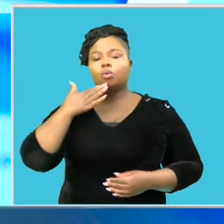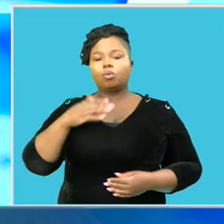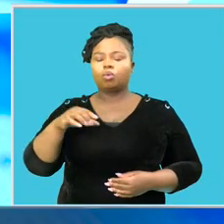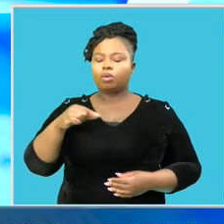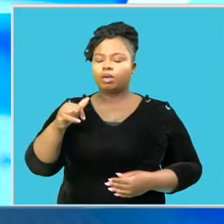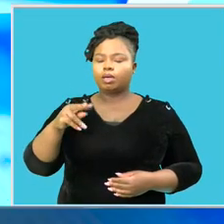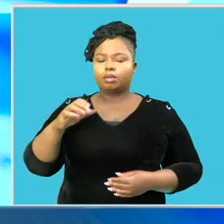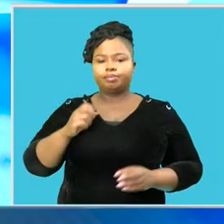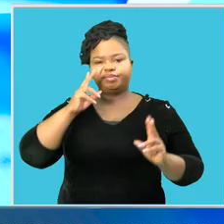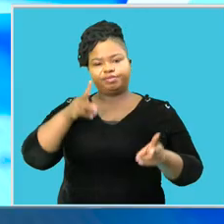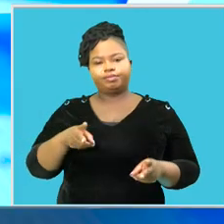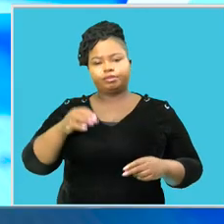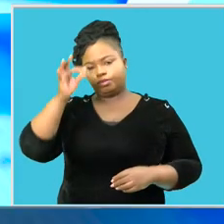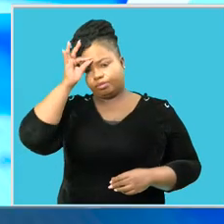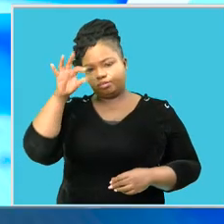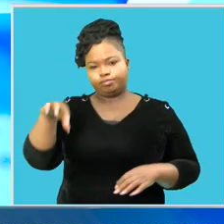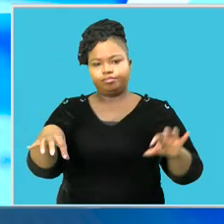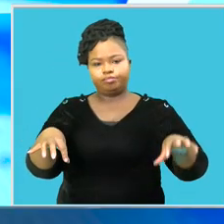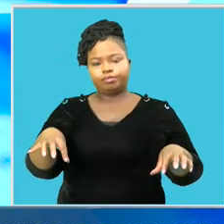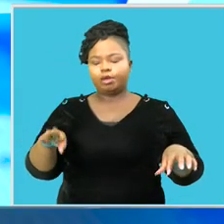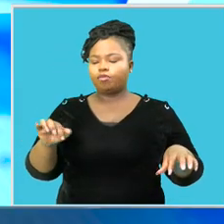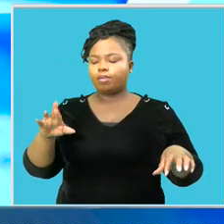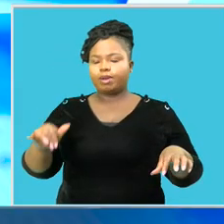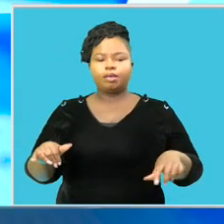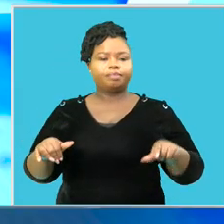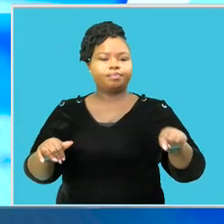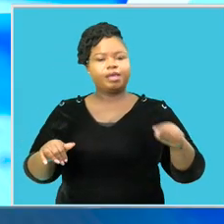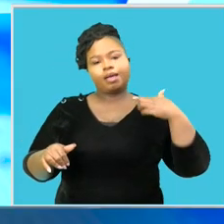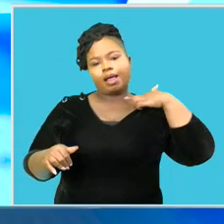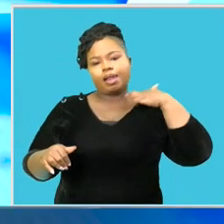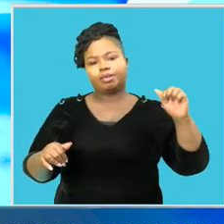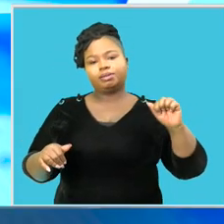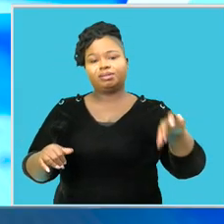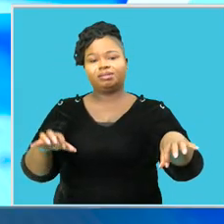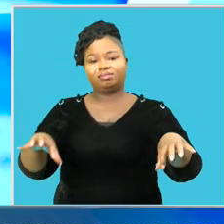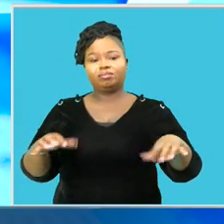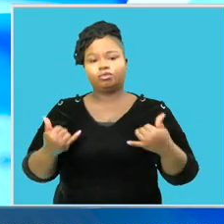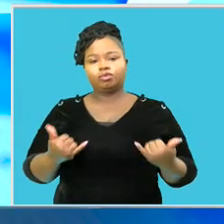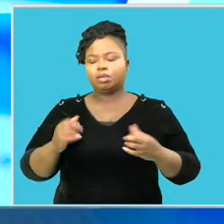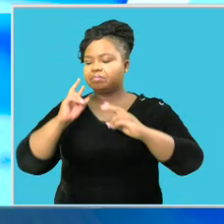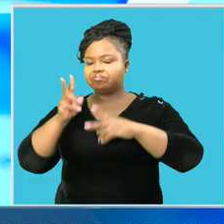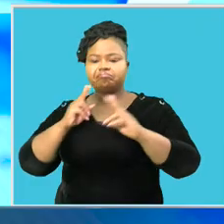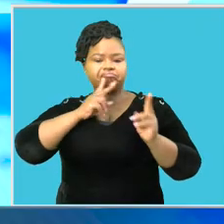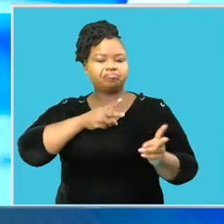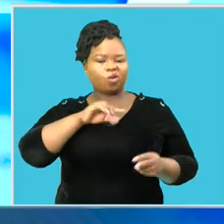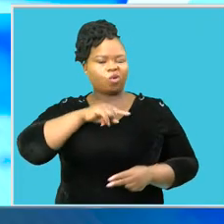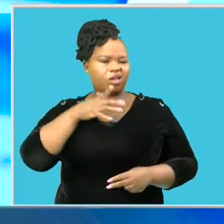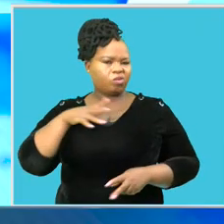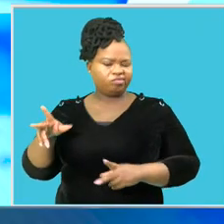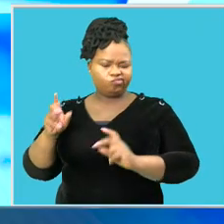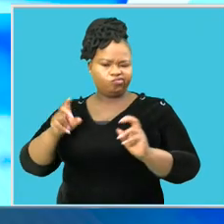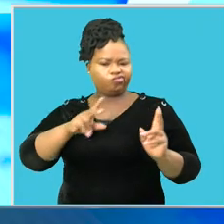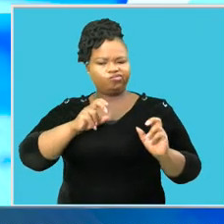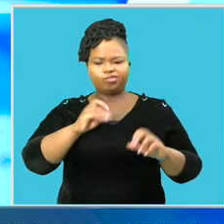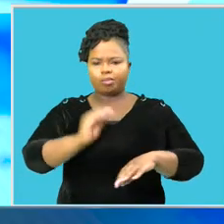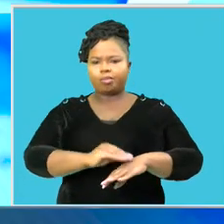Ghana uvakashele eziteshini zamaphoyisa iBrimley neAlexandra eGoli namhlanje ukuze athole izingqinamba iziteshi ezibhekene nazo.